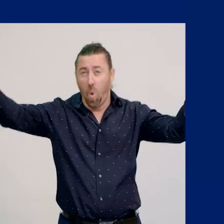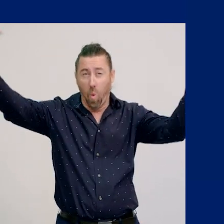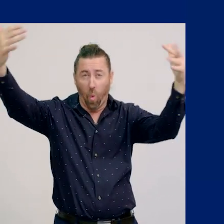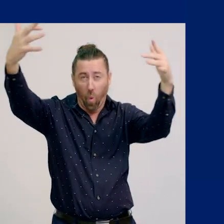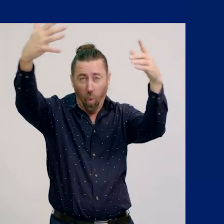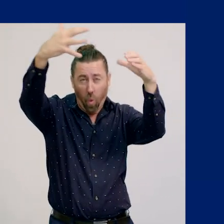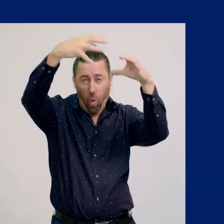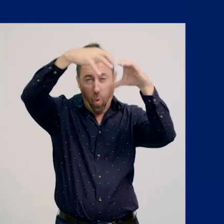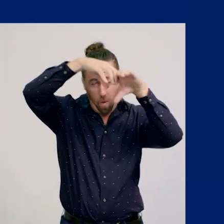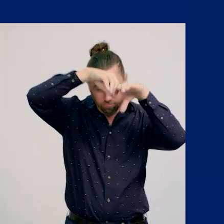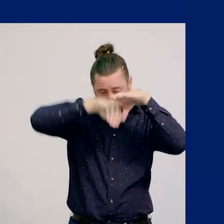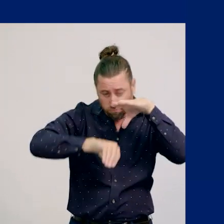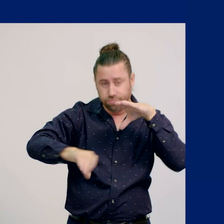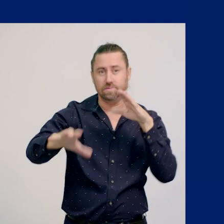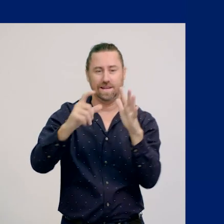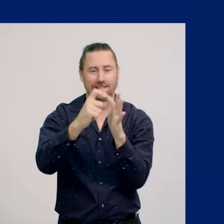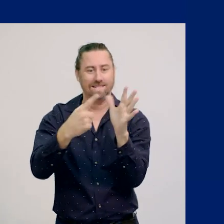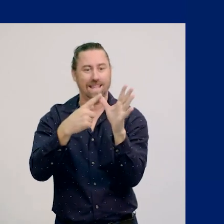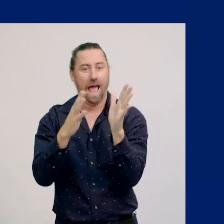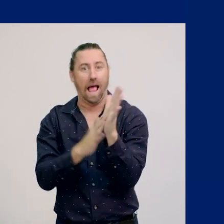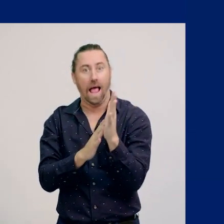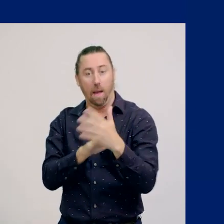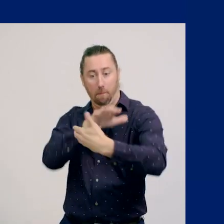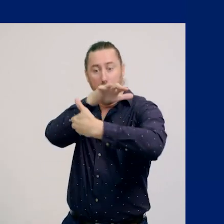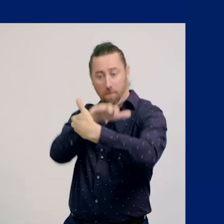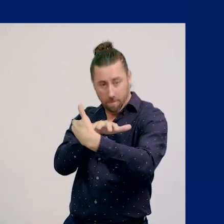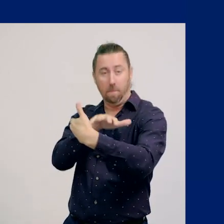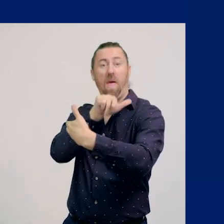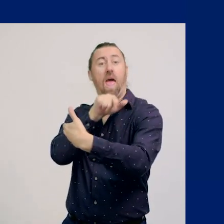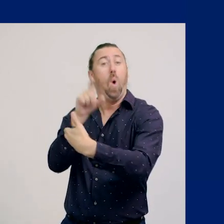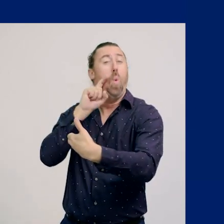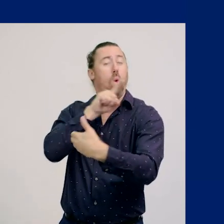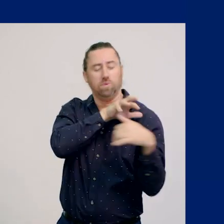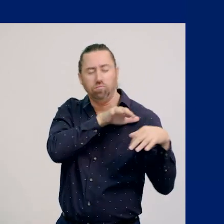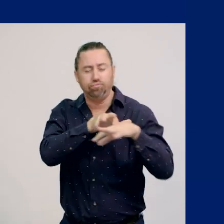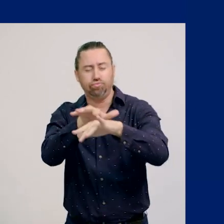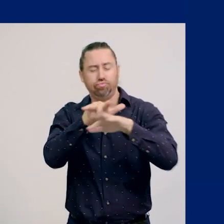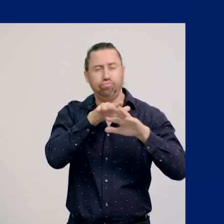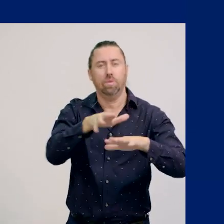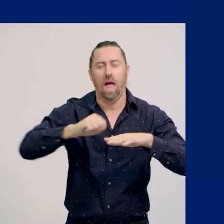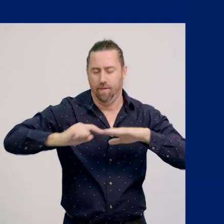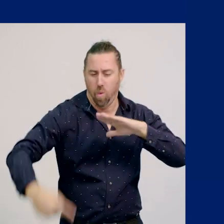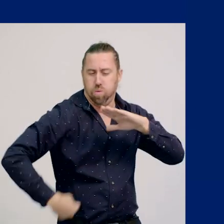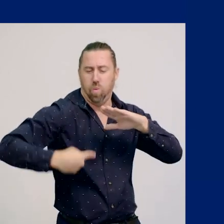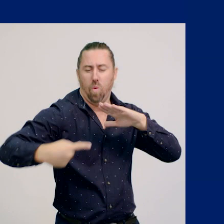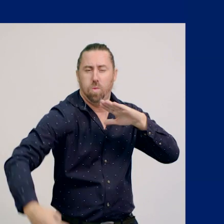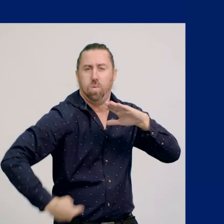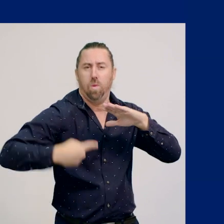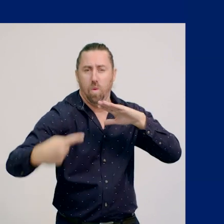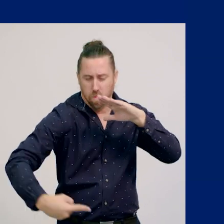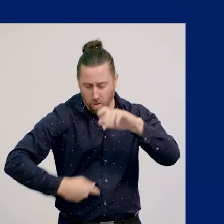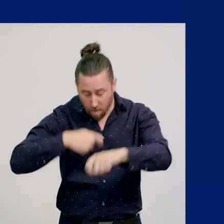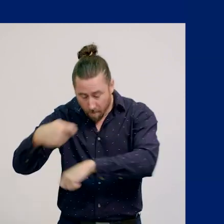It then channels that into dams. The movement of the water is used to move turbines that